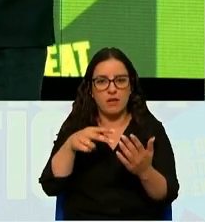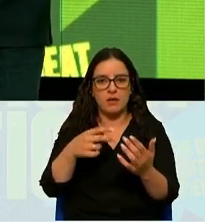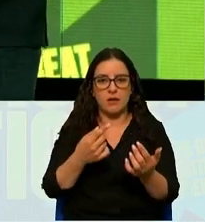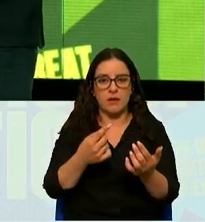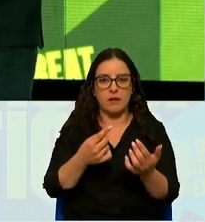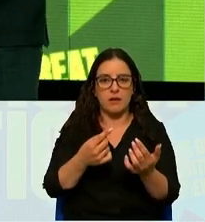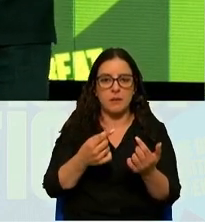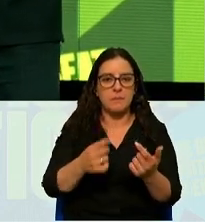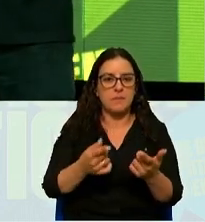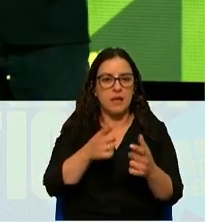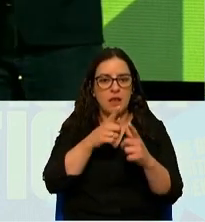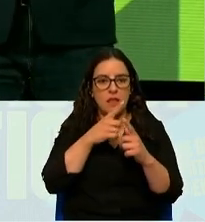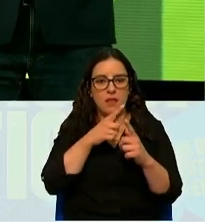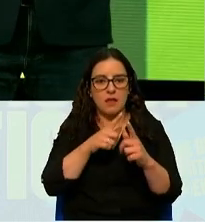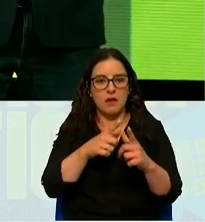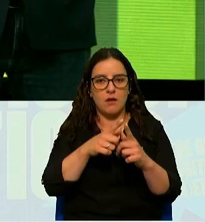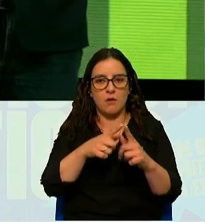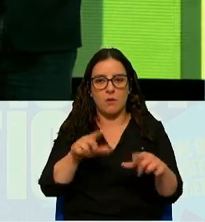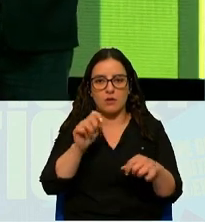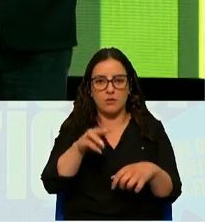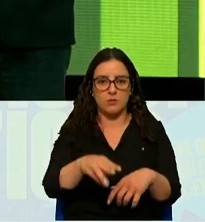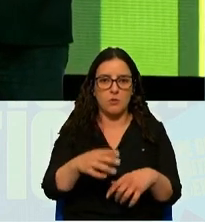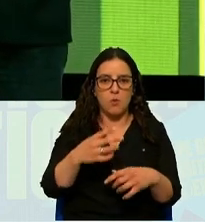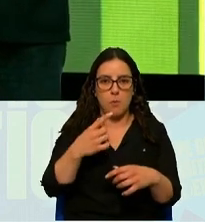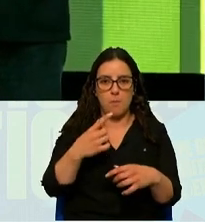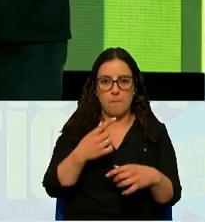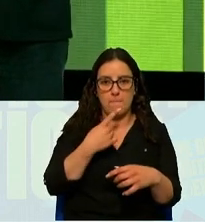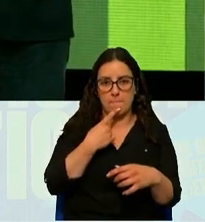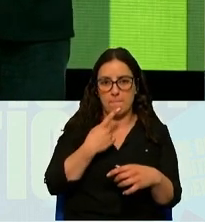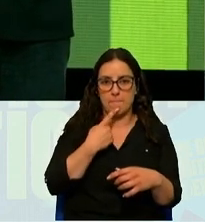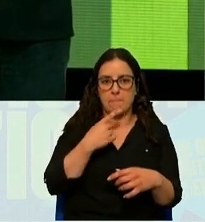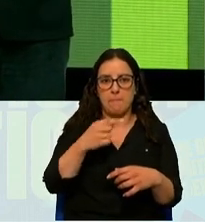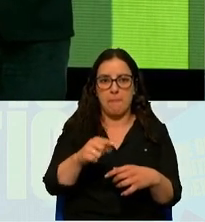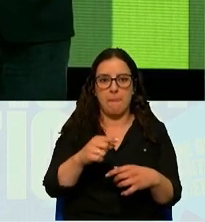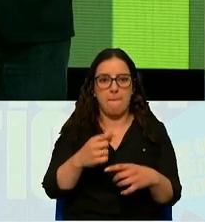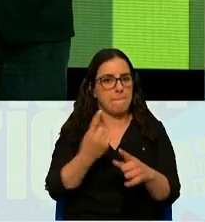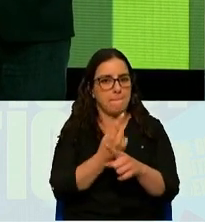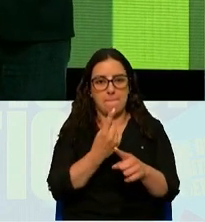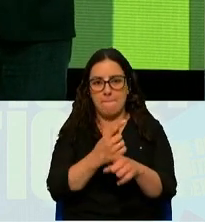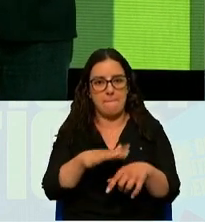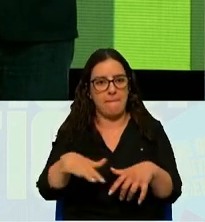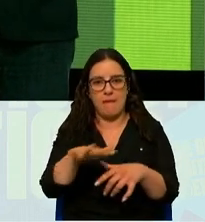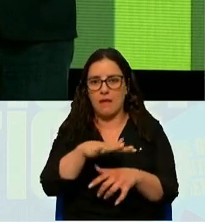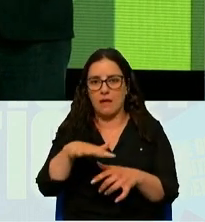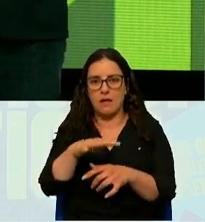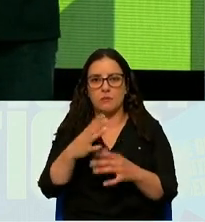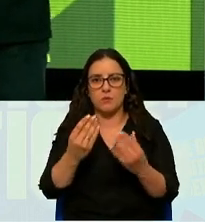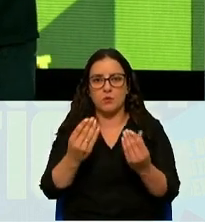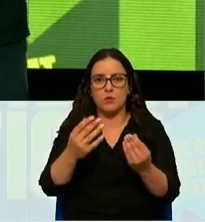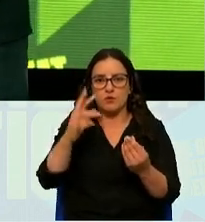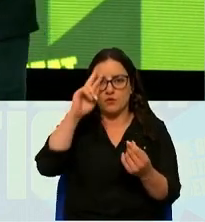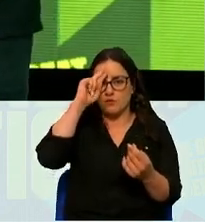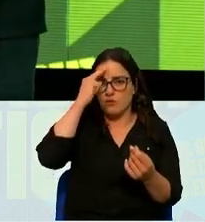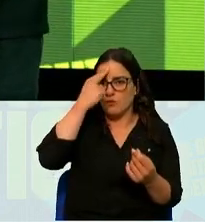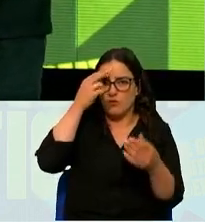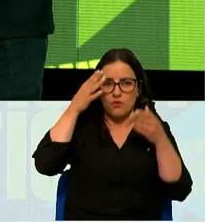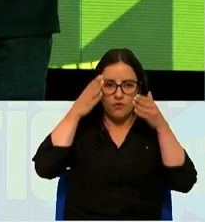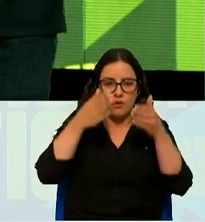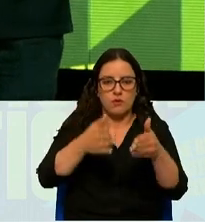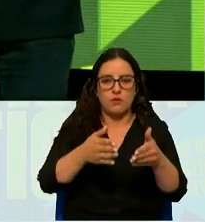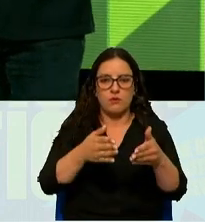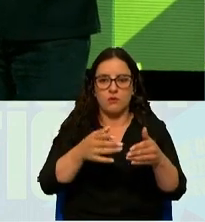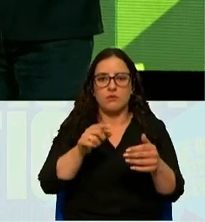So many different tasks and domains where, with a lot of effort and focus, we were able to